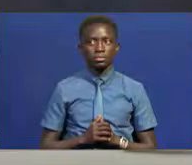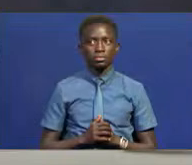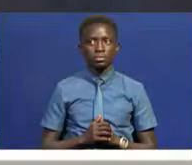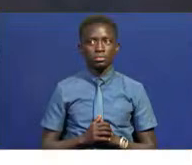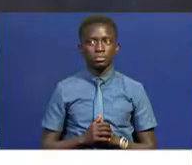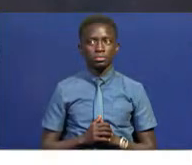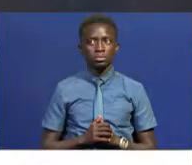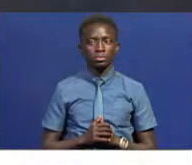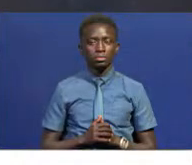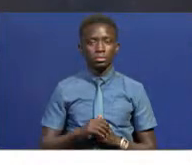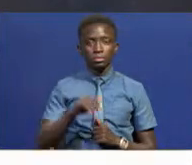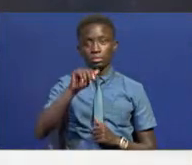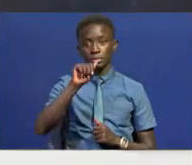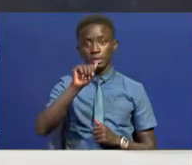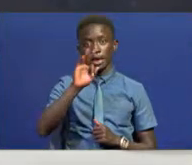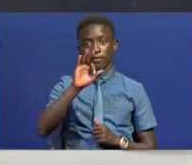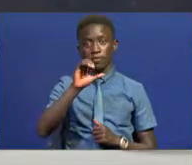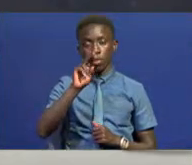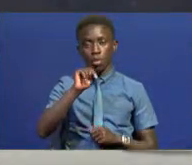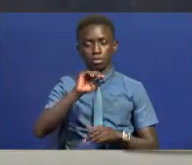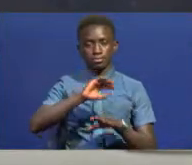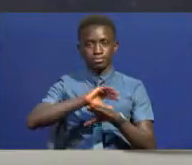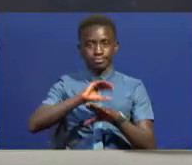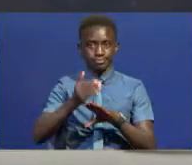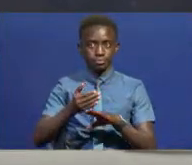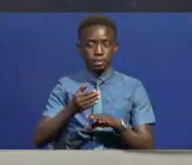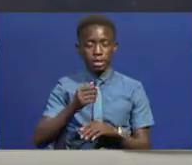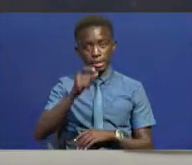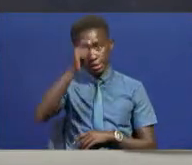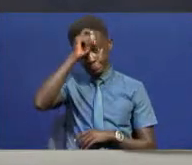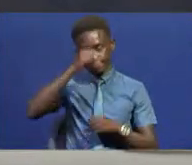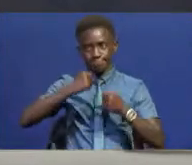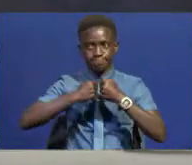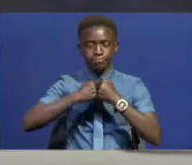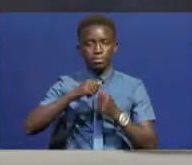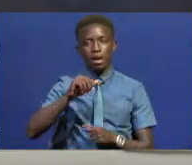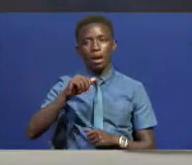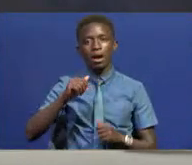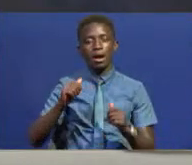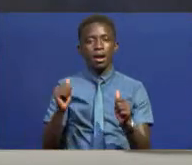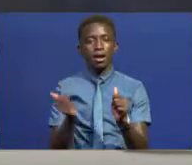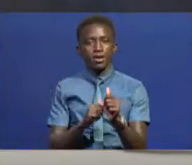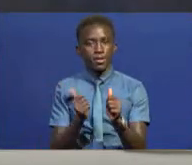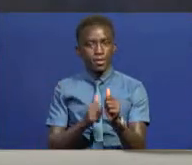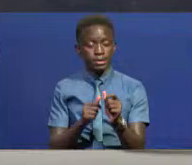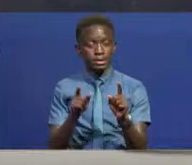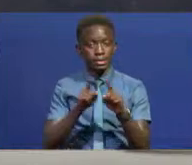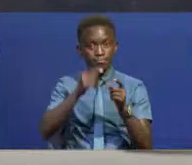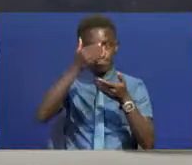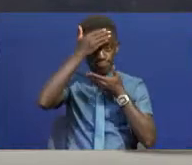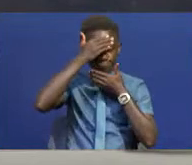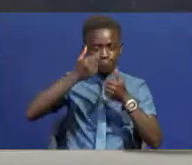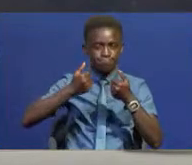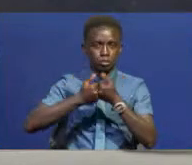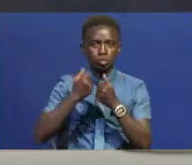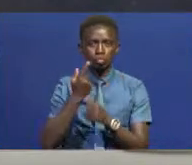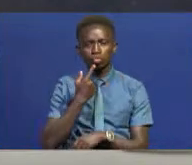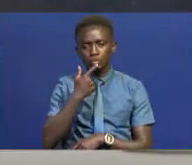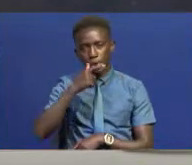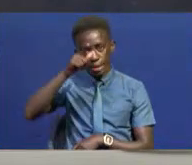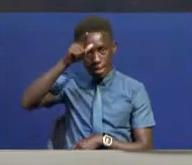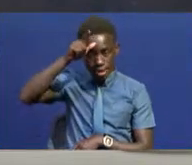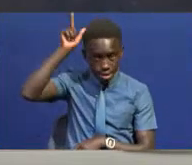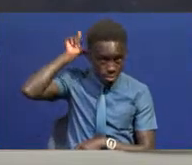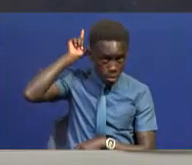And to AFCON futsal now, where Egypt will face Angola while hosts Morocco will take on Libya on Friday in the semi-finals